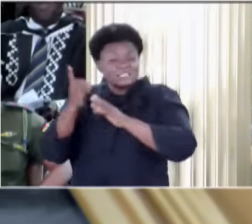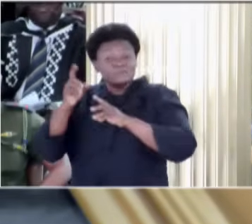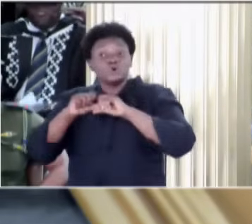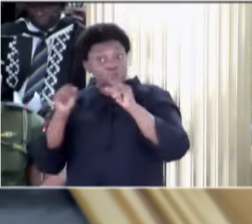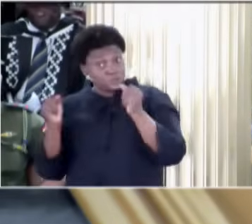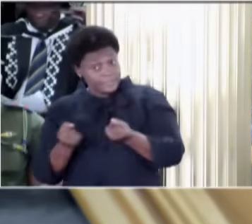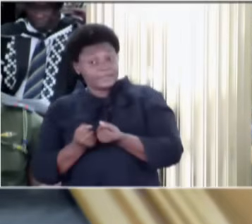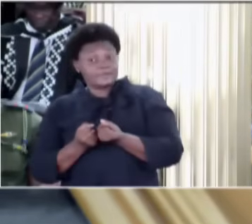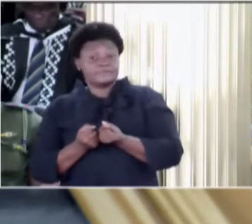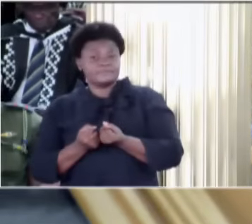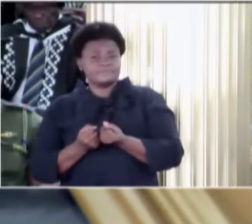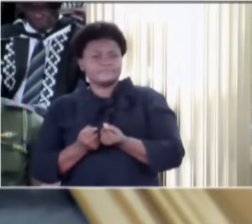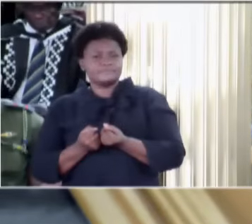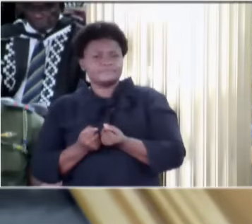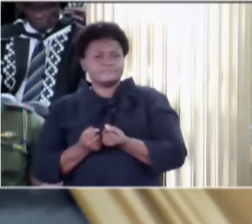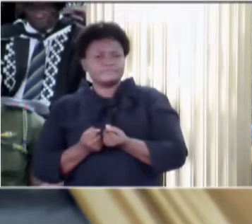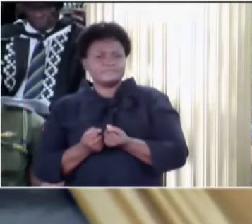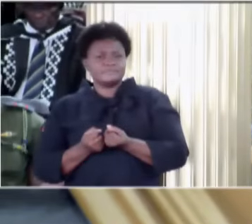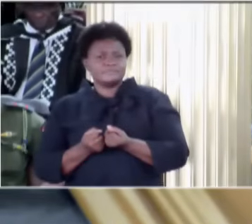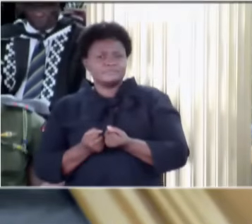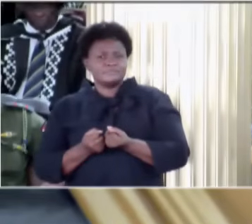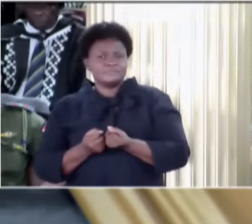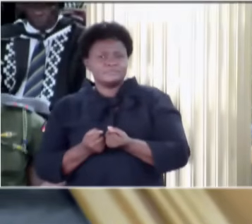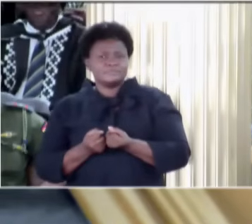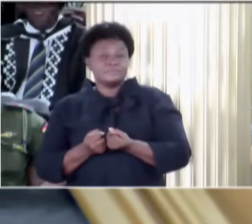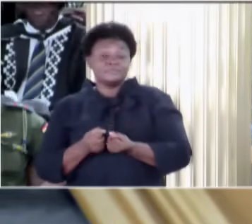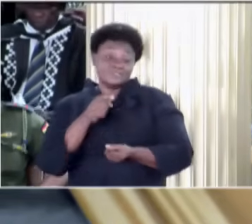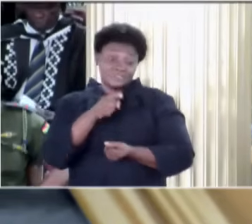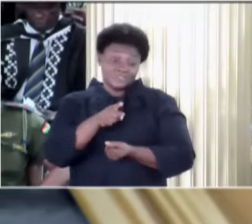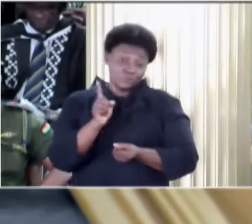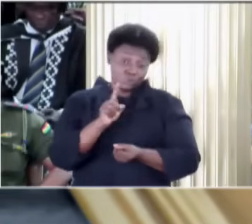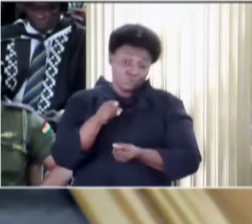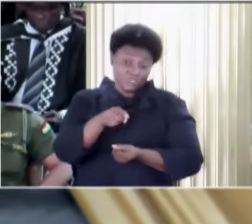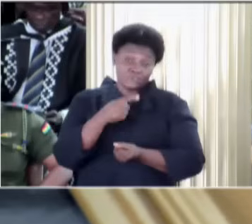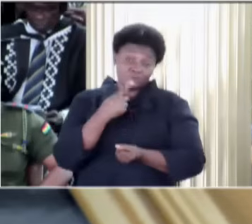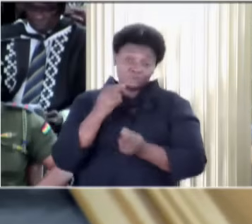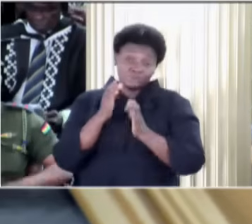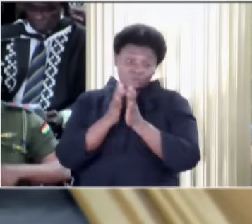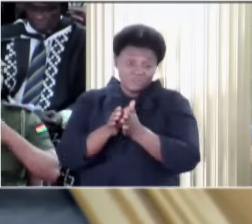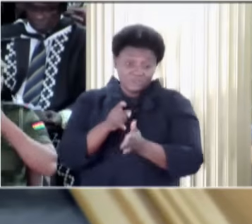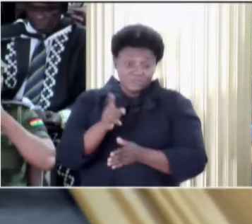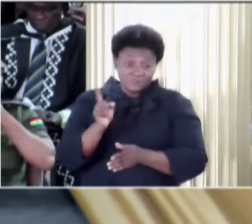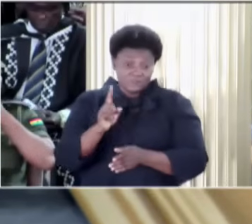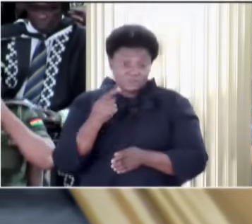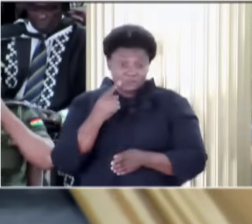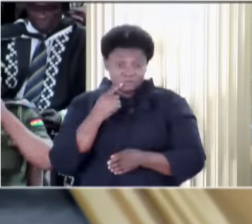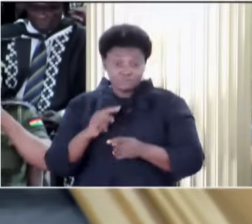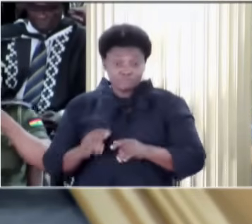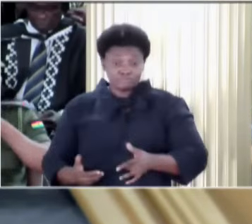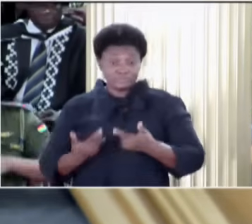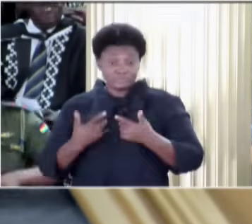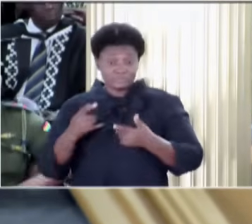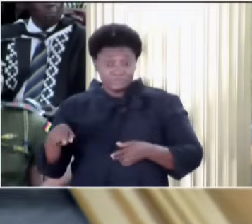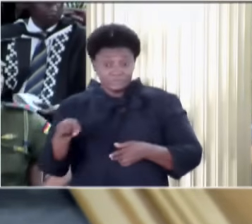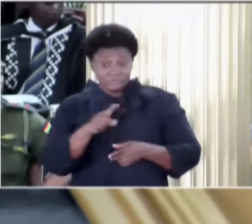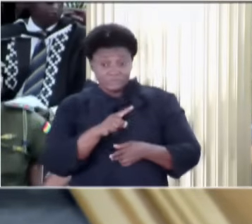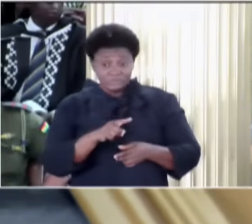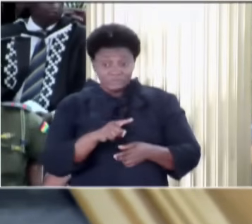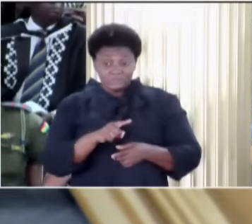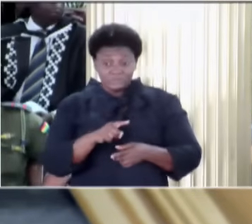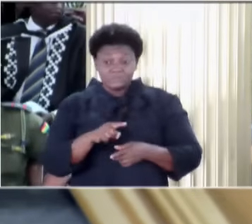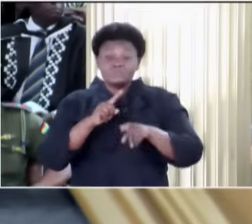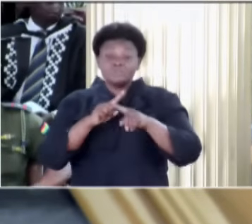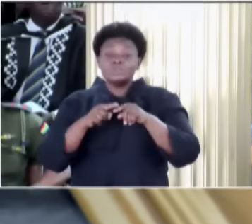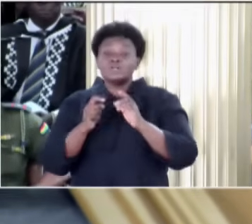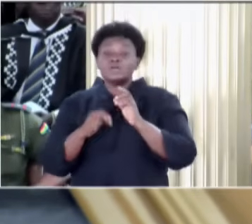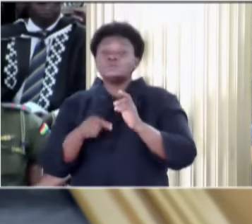societies. This is where the room usually relaxes, and this is where I'm supposed to inspire you. But I'll take a chance